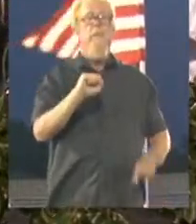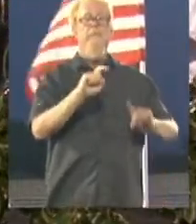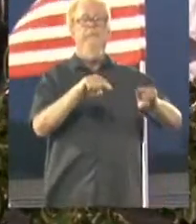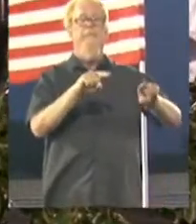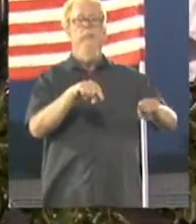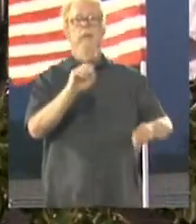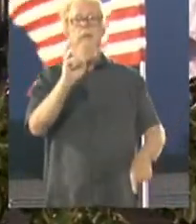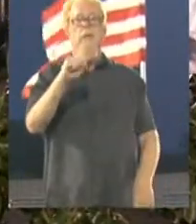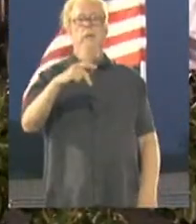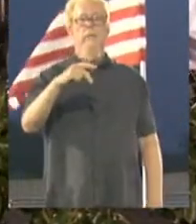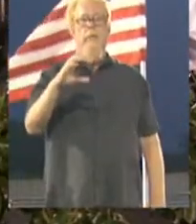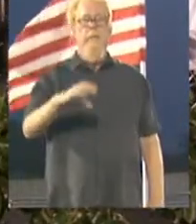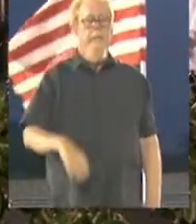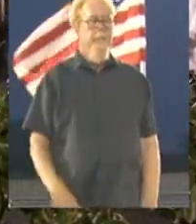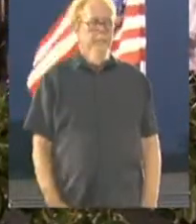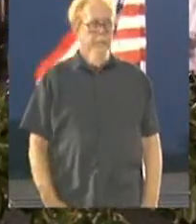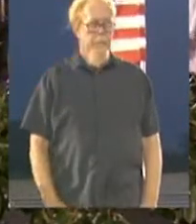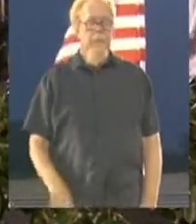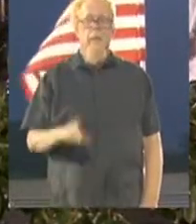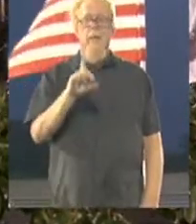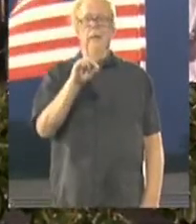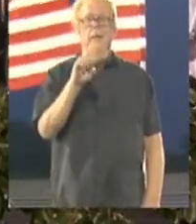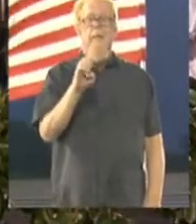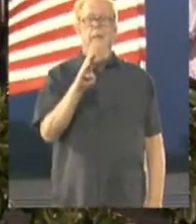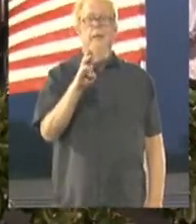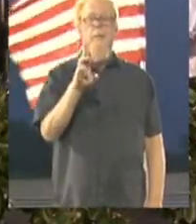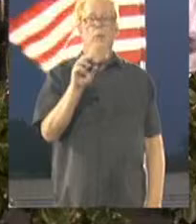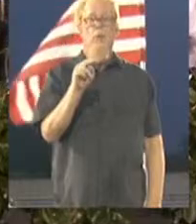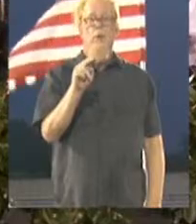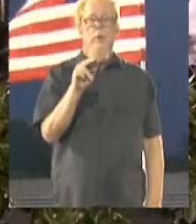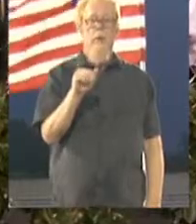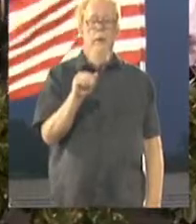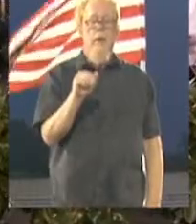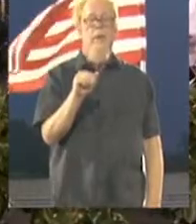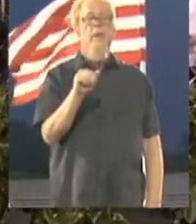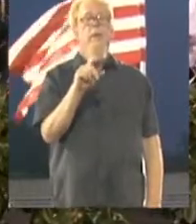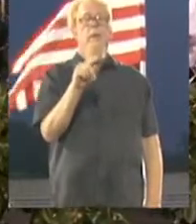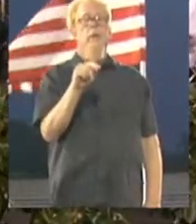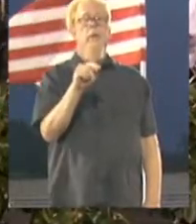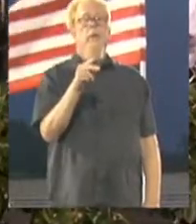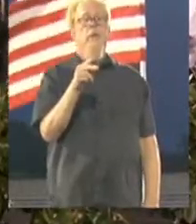Philip's College. Debrene Turner.